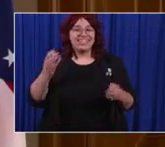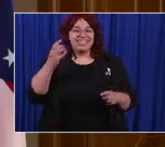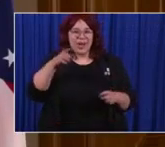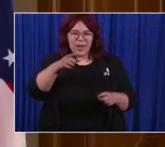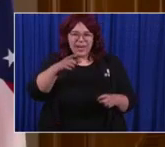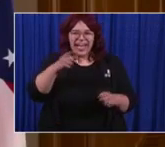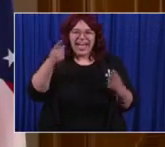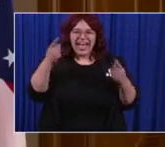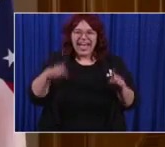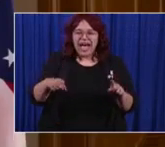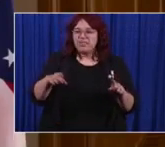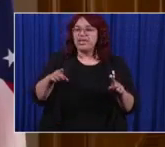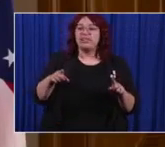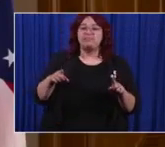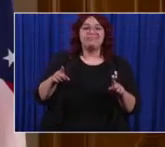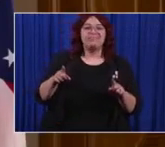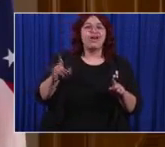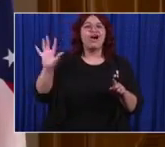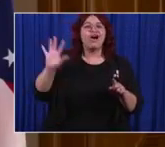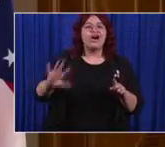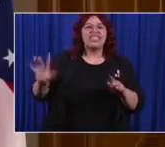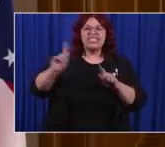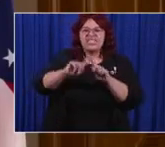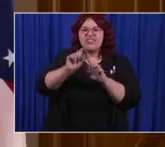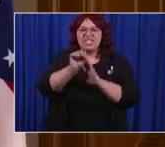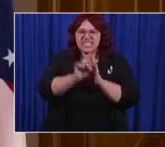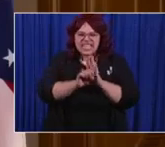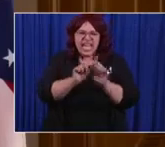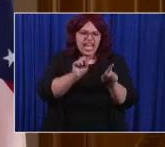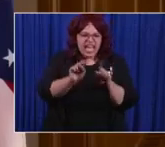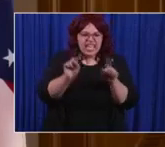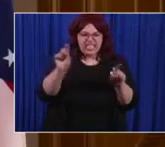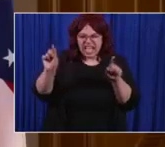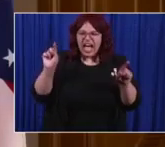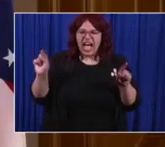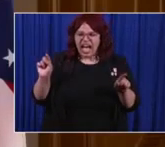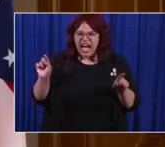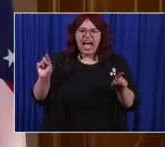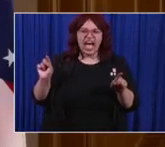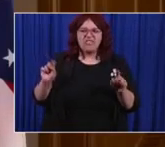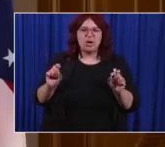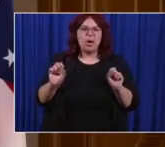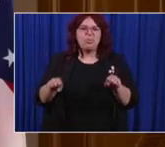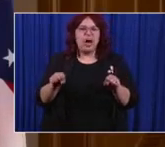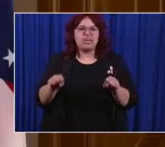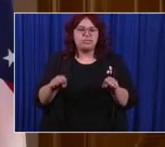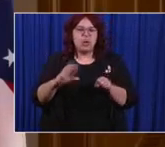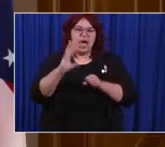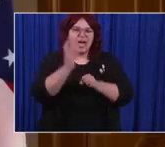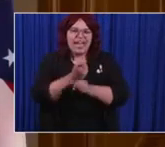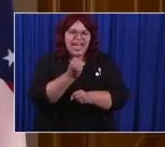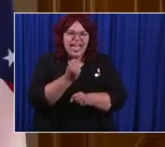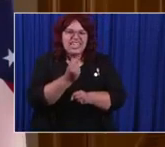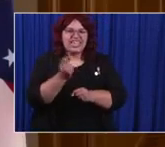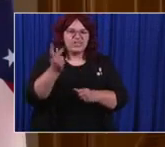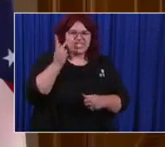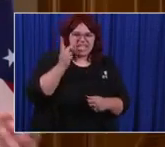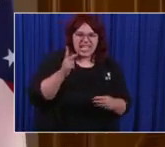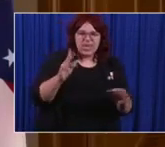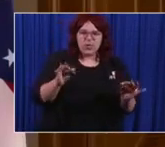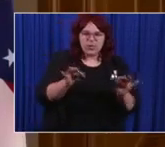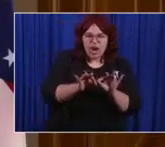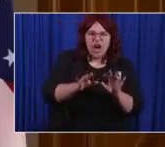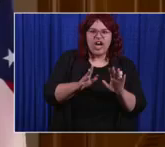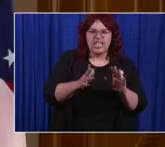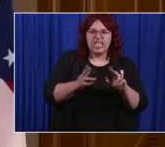multi-state drawings, and when the numbers keep going up and up and up and up of what they're worth. And then you see on TV, you all